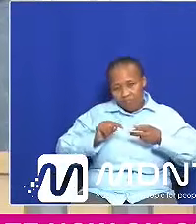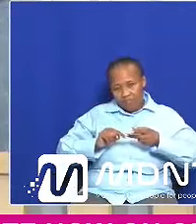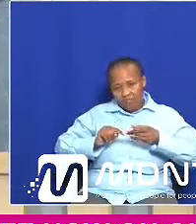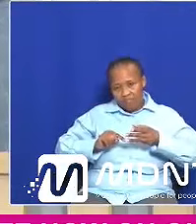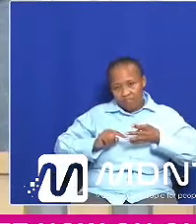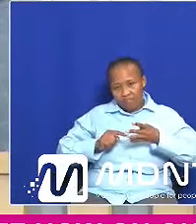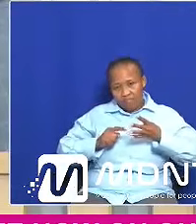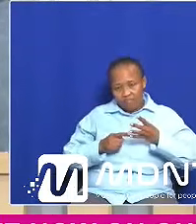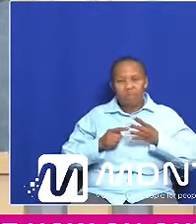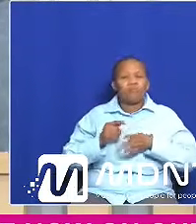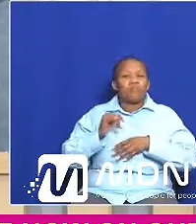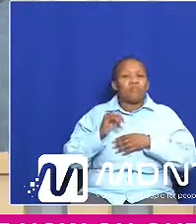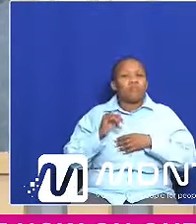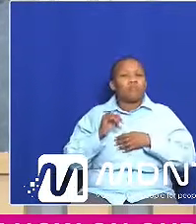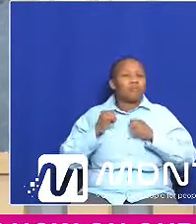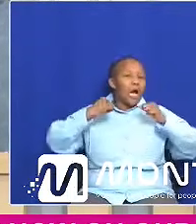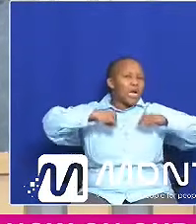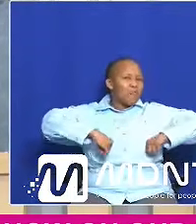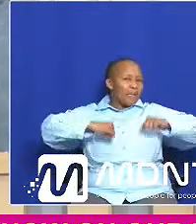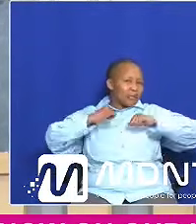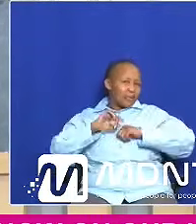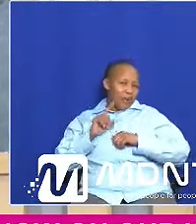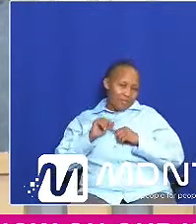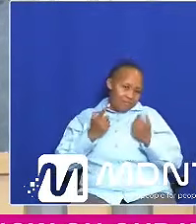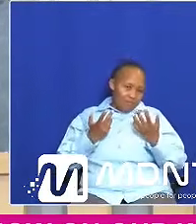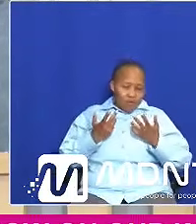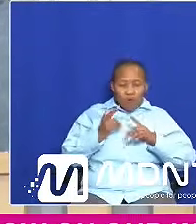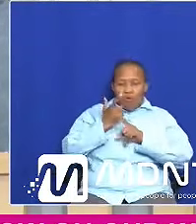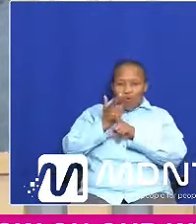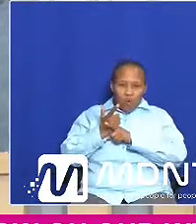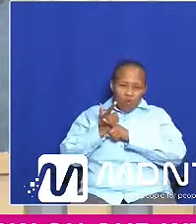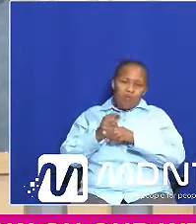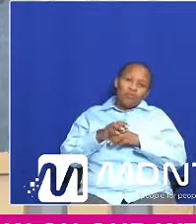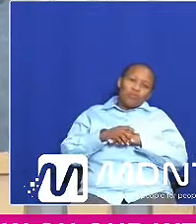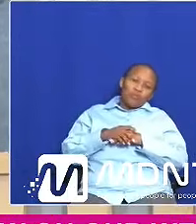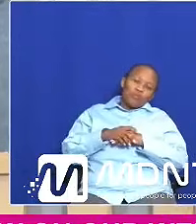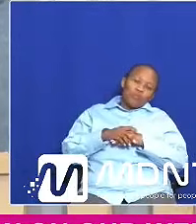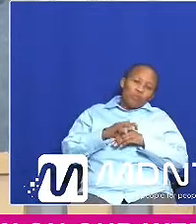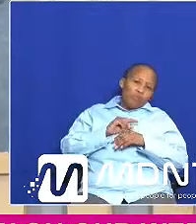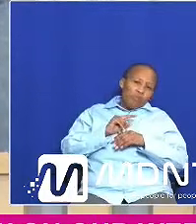Because I wouldn't expect to find such detail in the acknowledgement of debt.